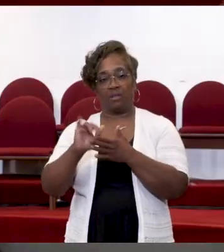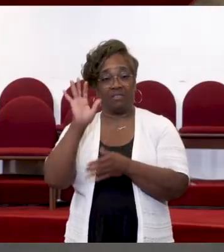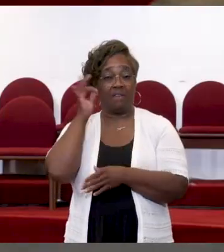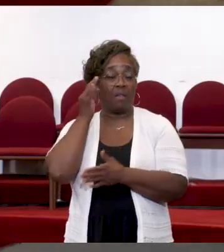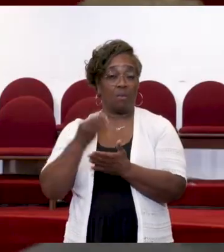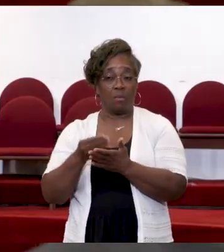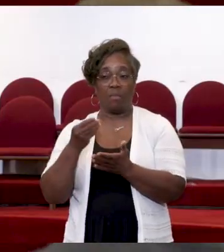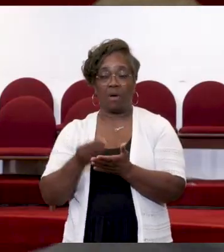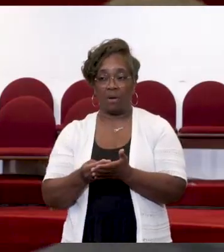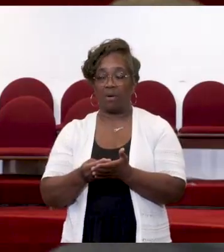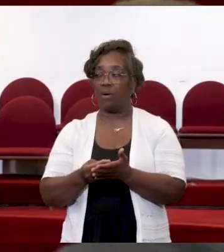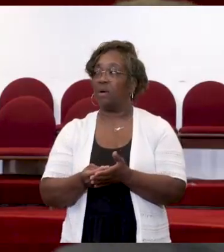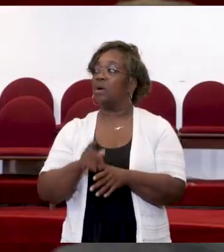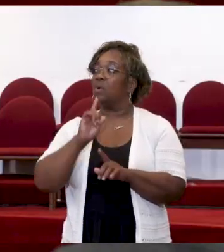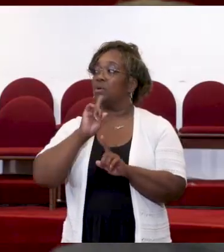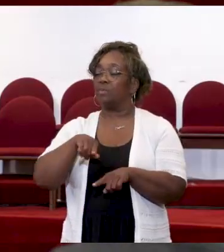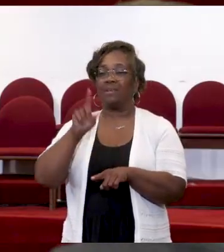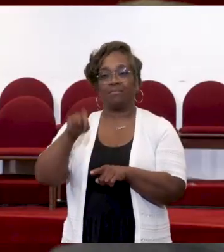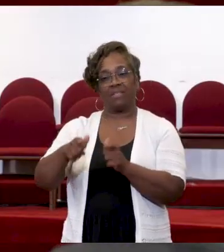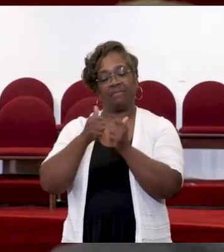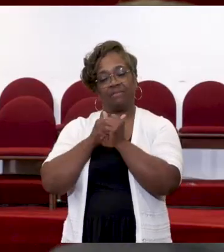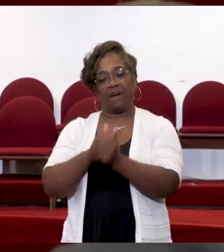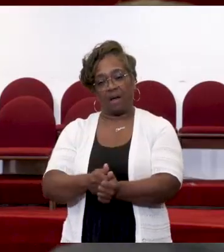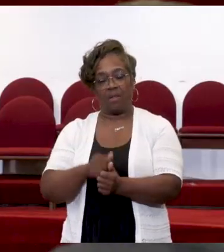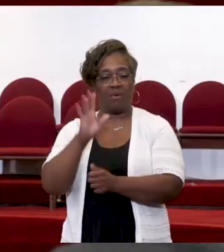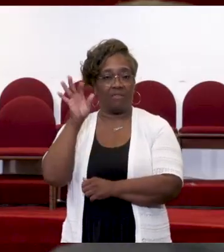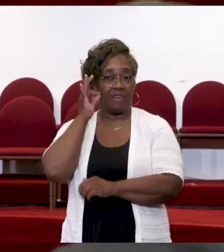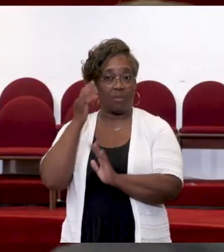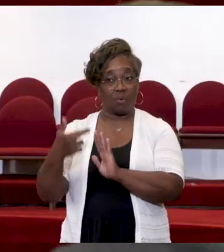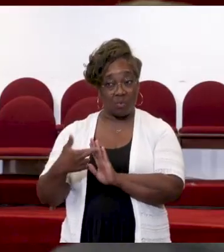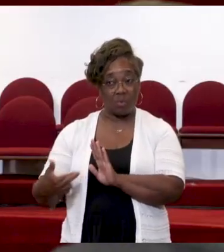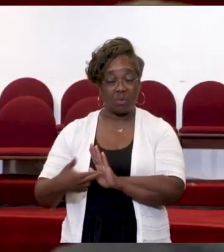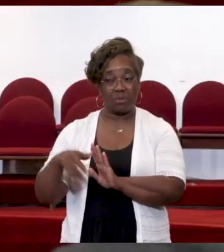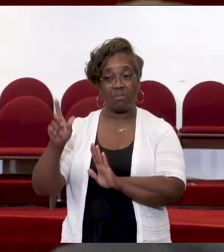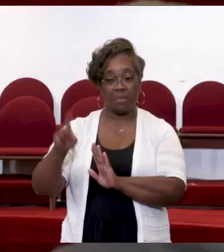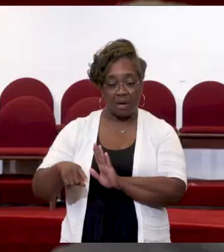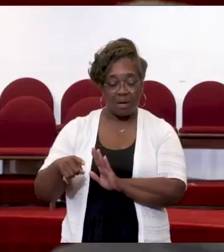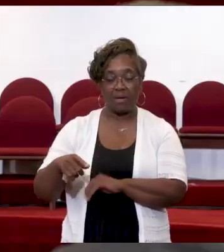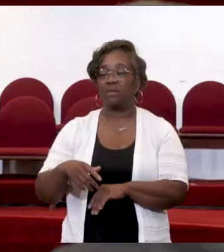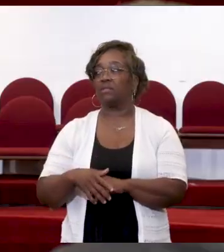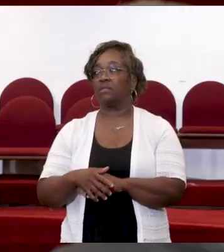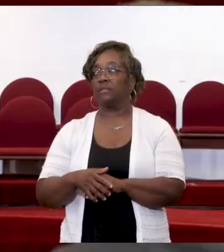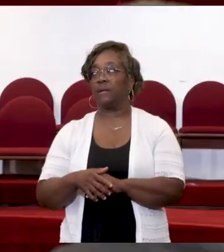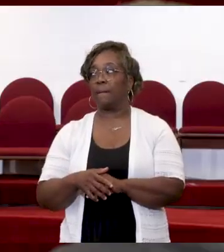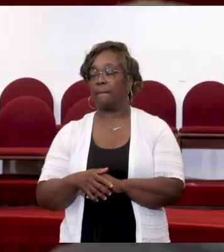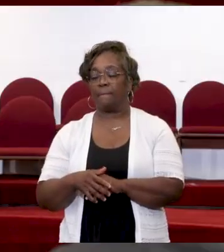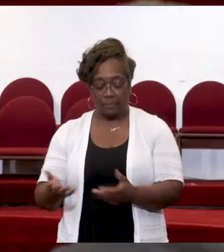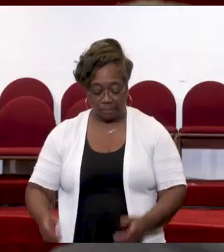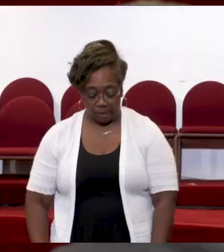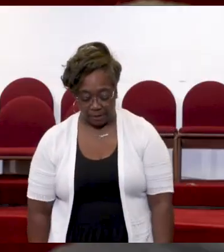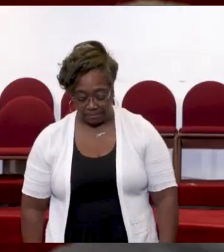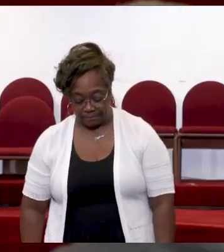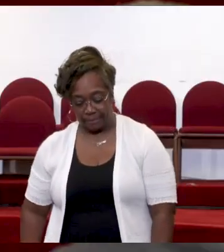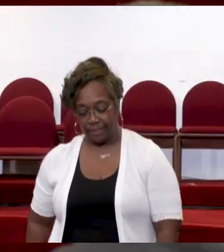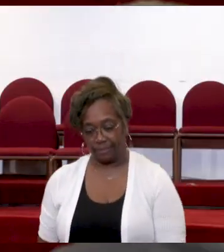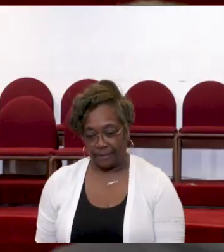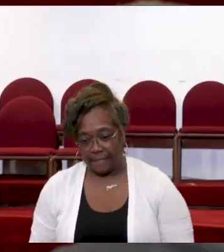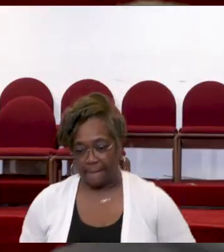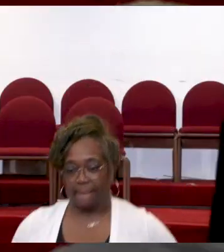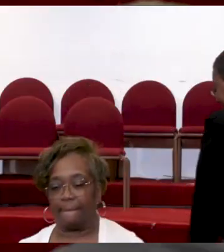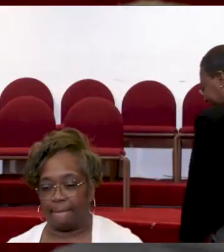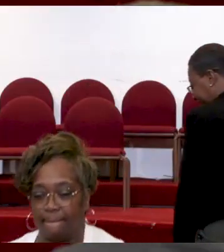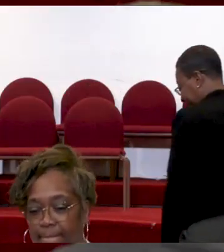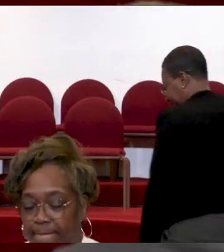the response had to follow the federal rules. And we were active on filing appeals to anybody who